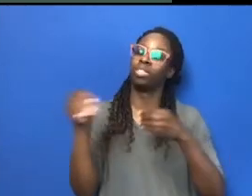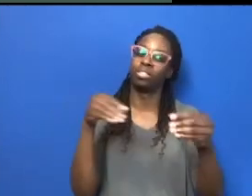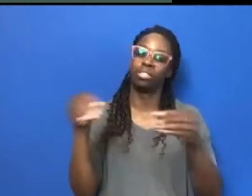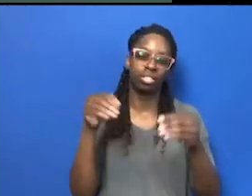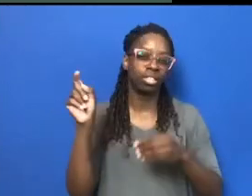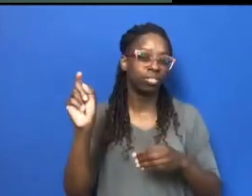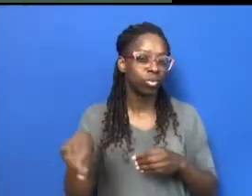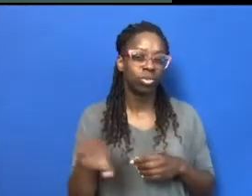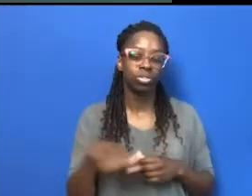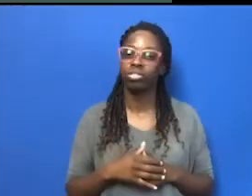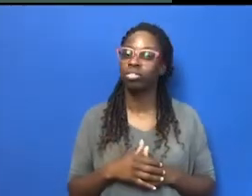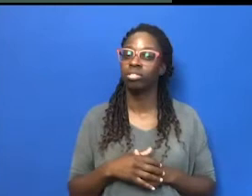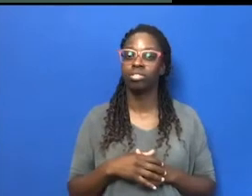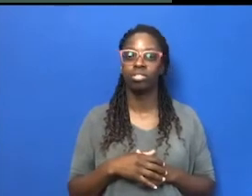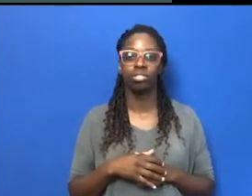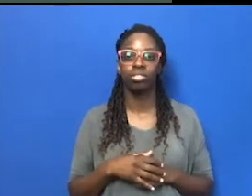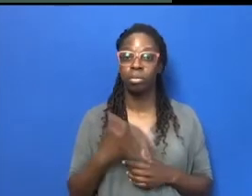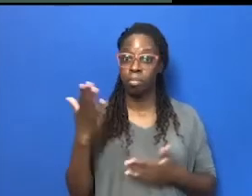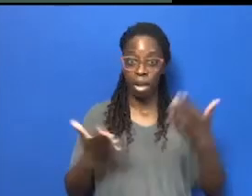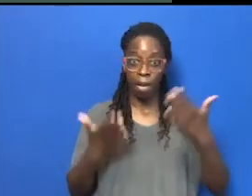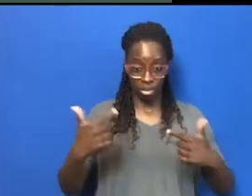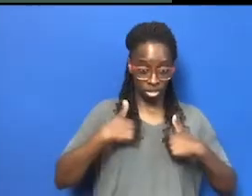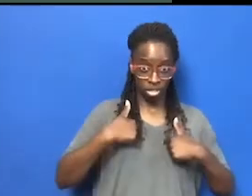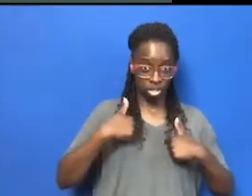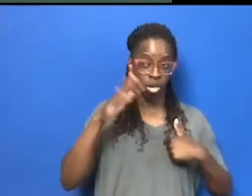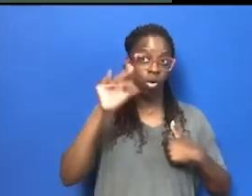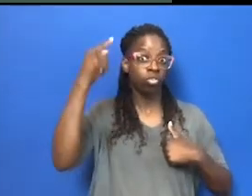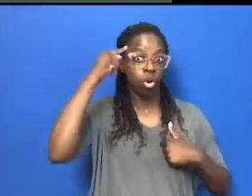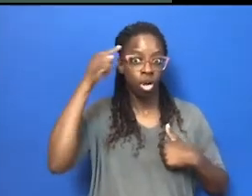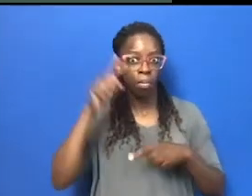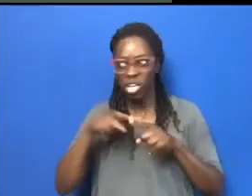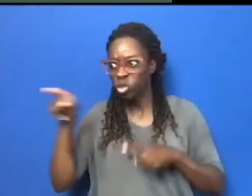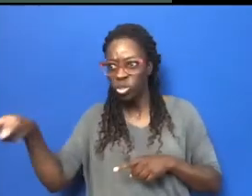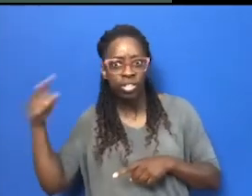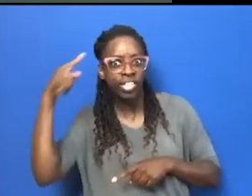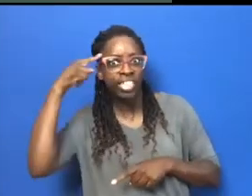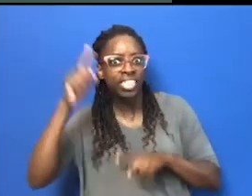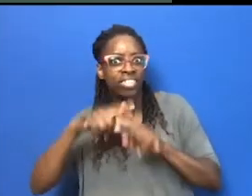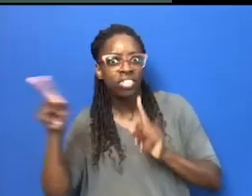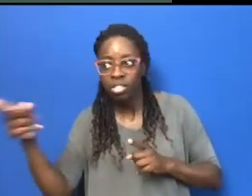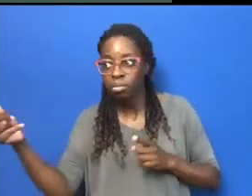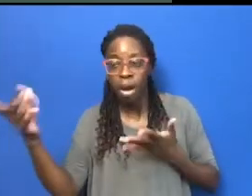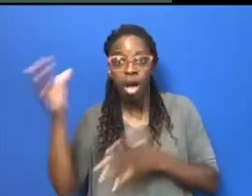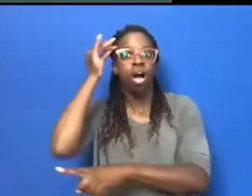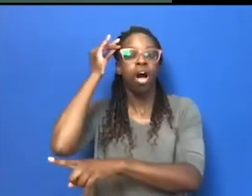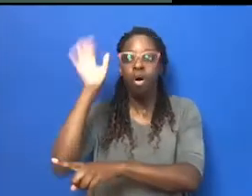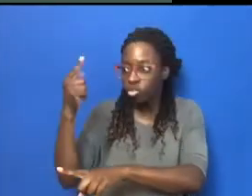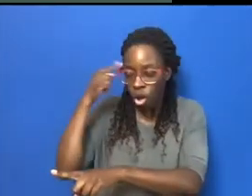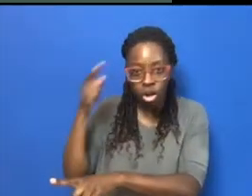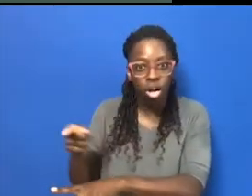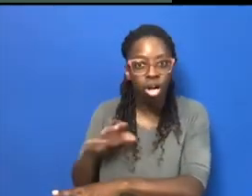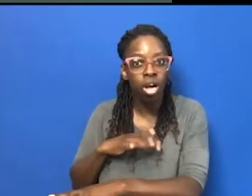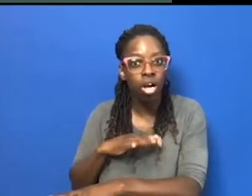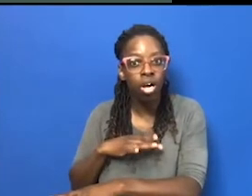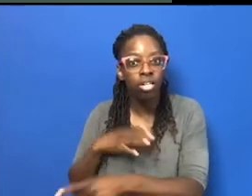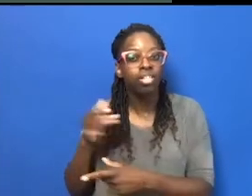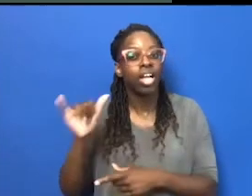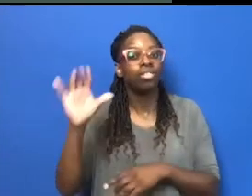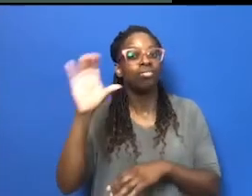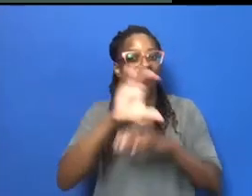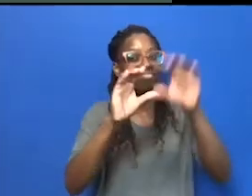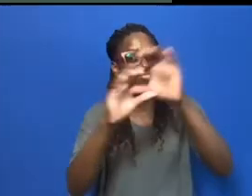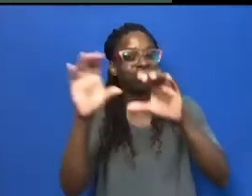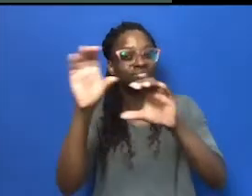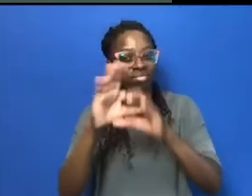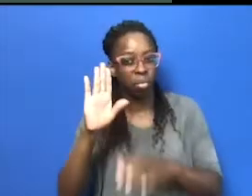that perhaps we haven't even thought of. So in this example, the child is building a block structure. It's a very common activity